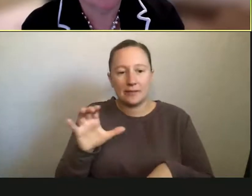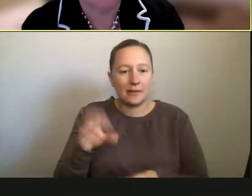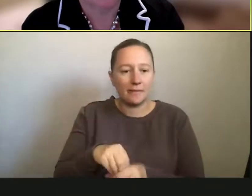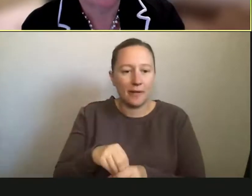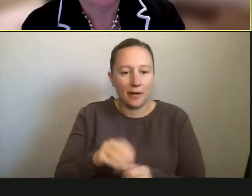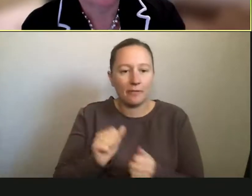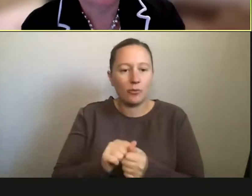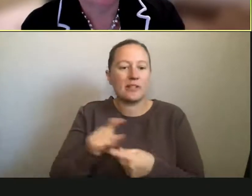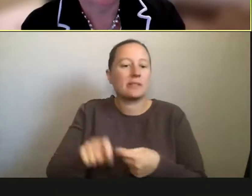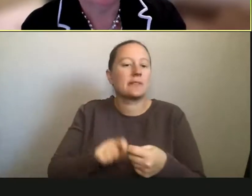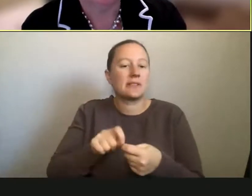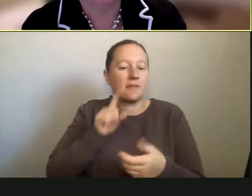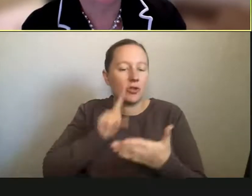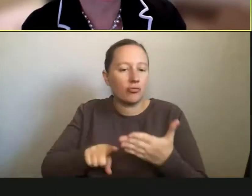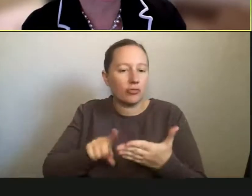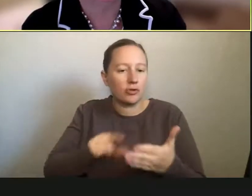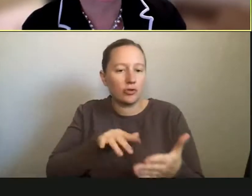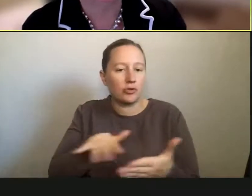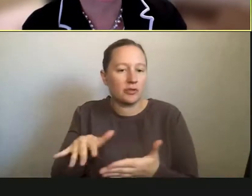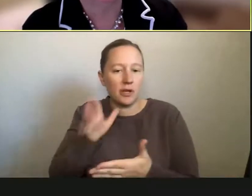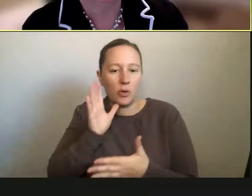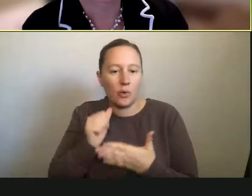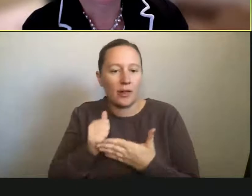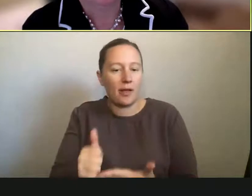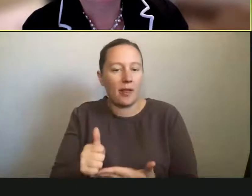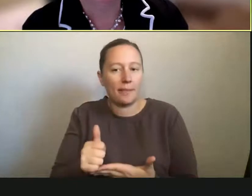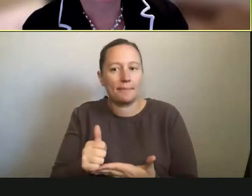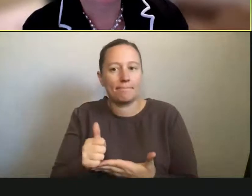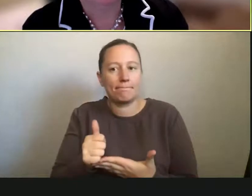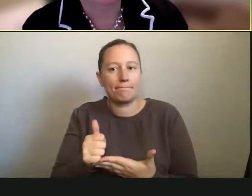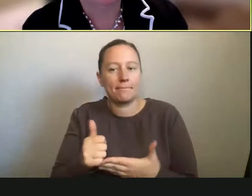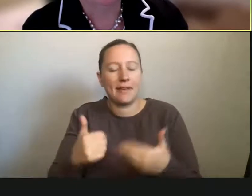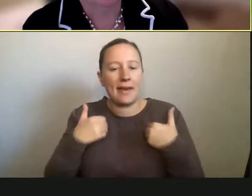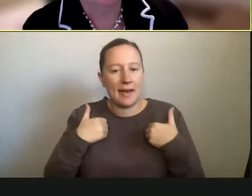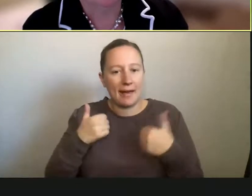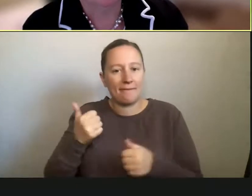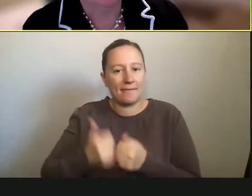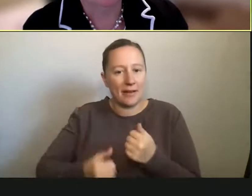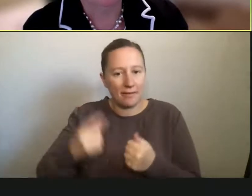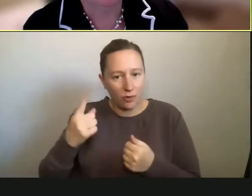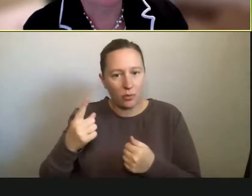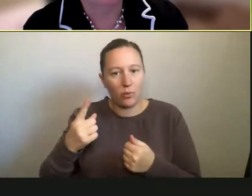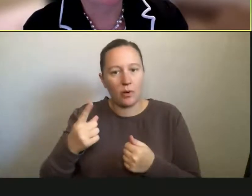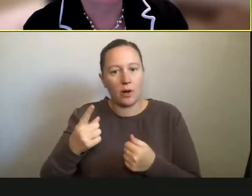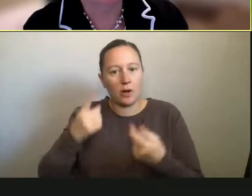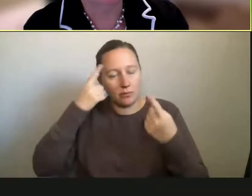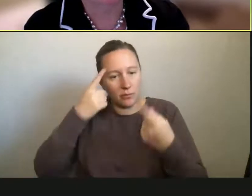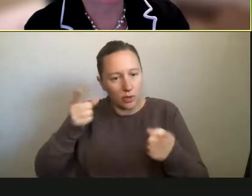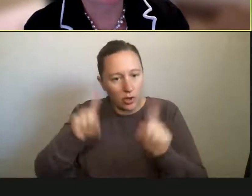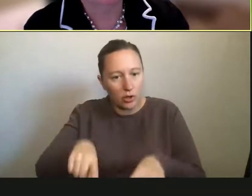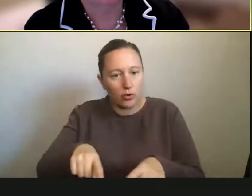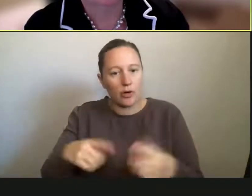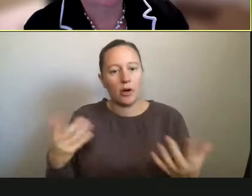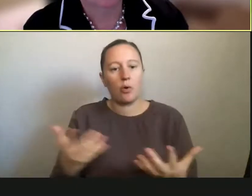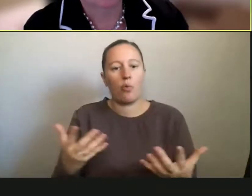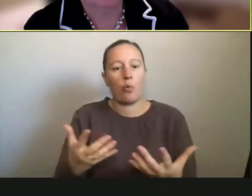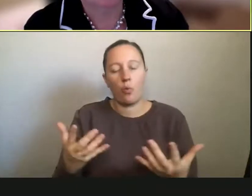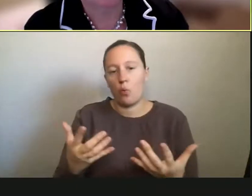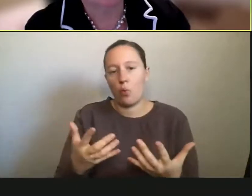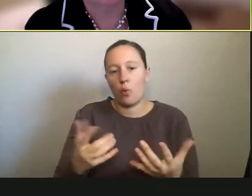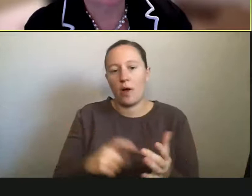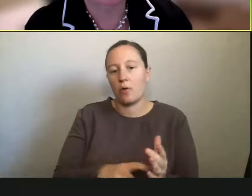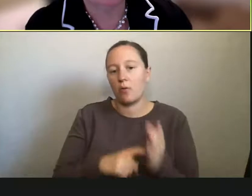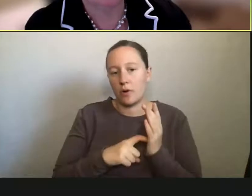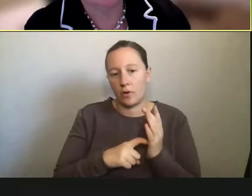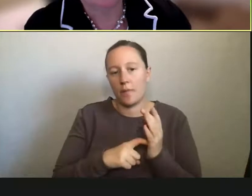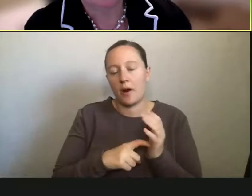research study, it helps to have everyone agree on what those